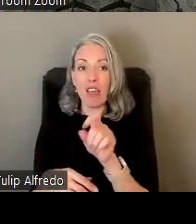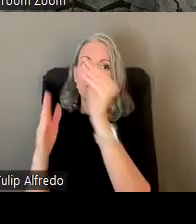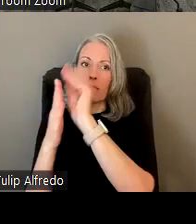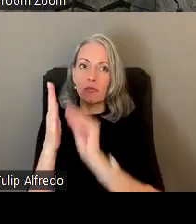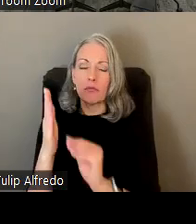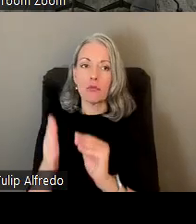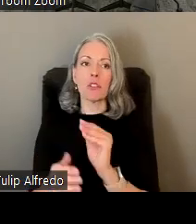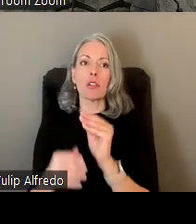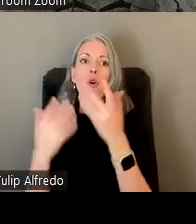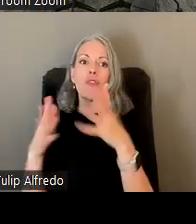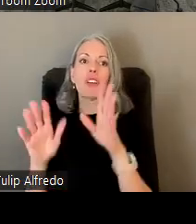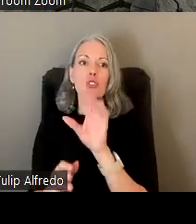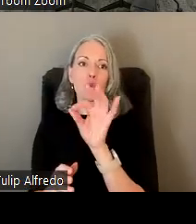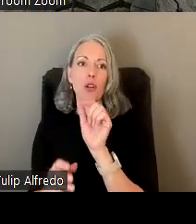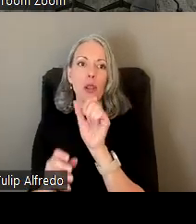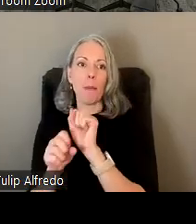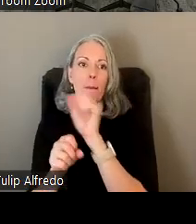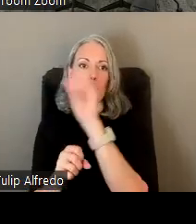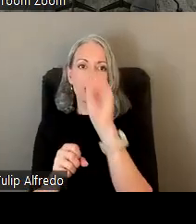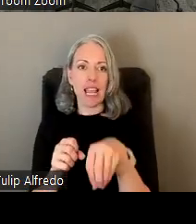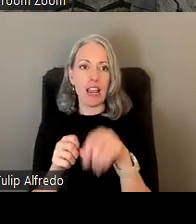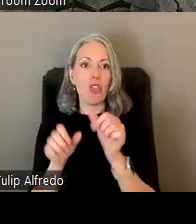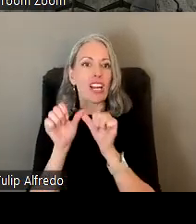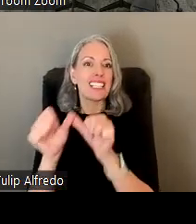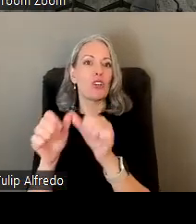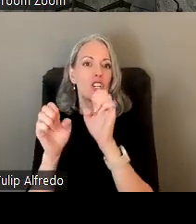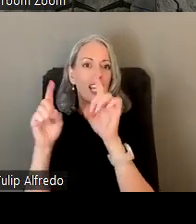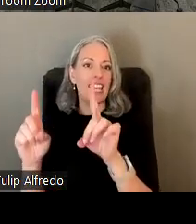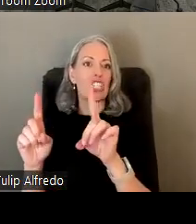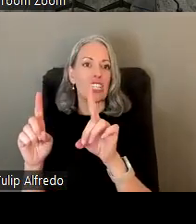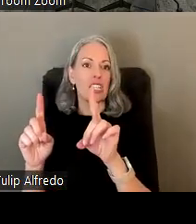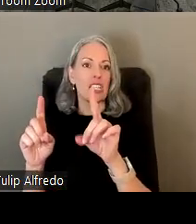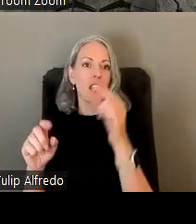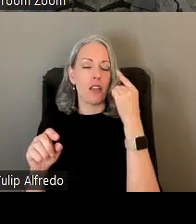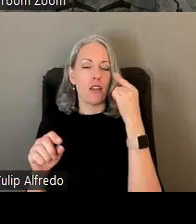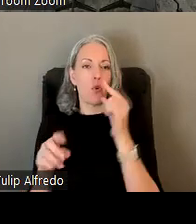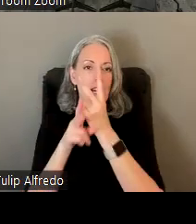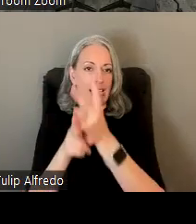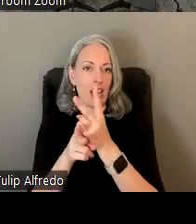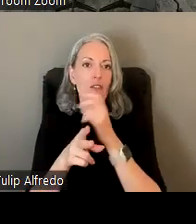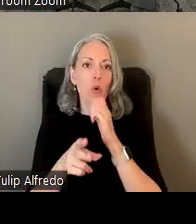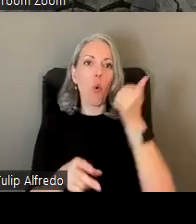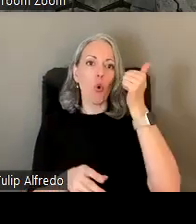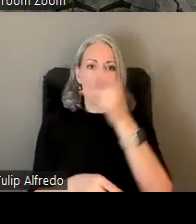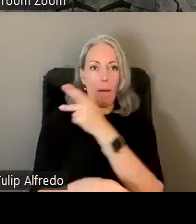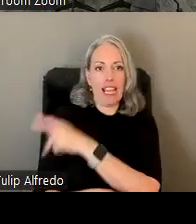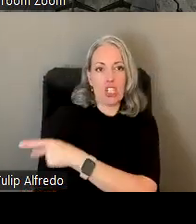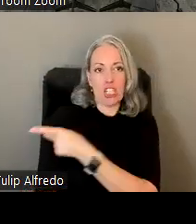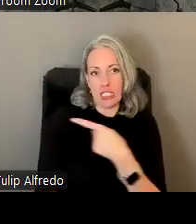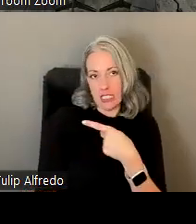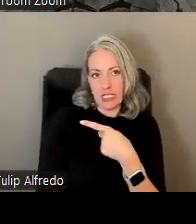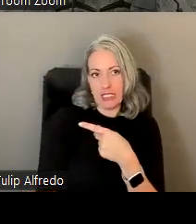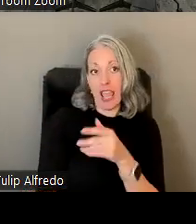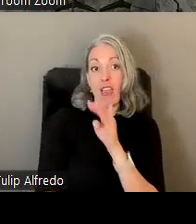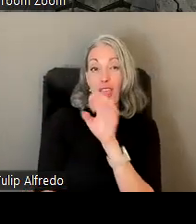20% of their continuing education in what's called the field of geriatric medicine or the care of older patients. And what our bill is going